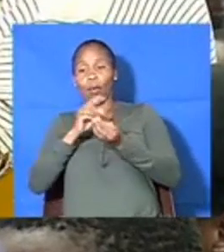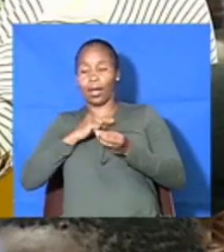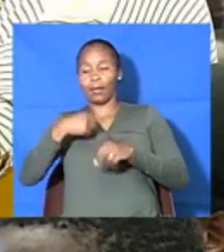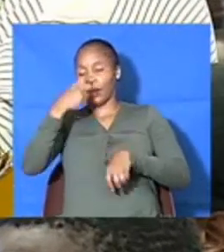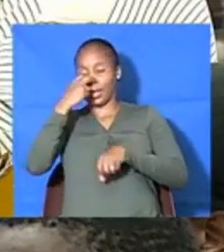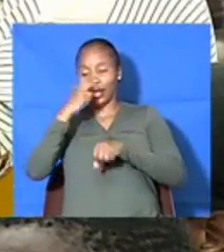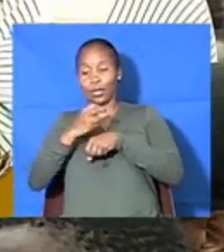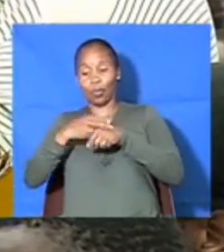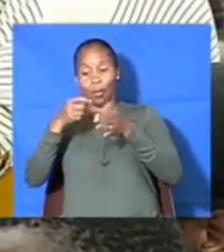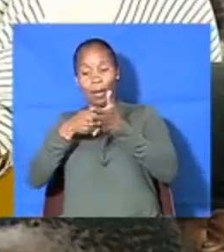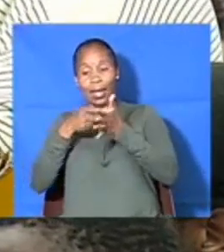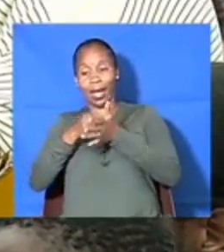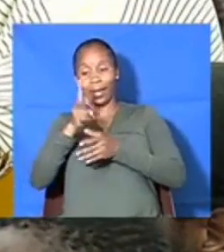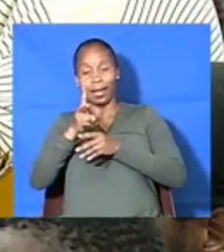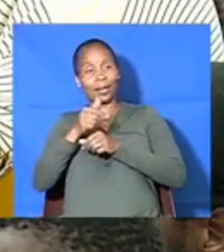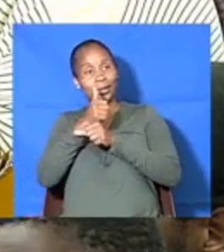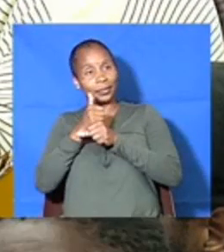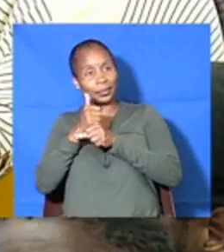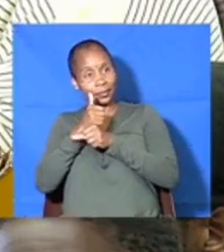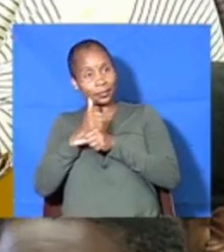They sleep at the sheep bins.